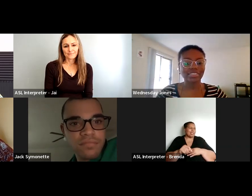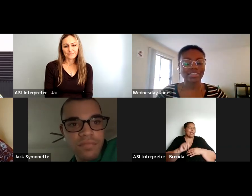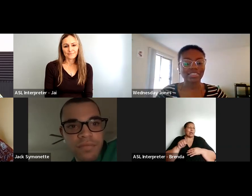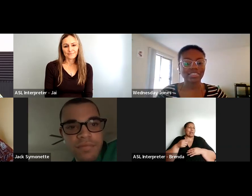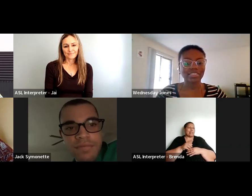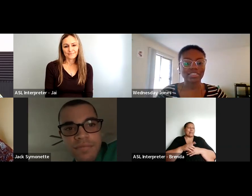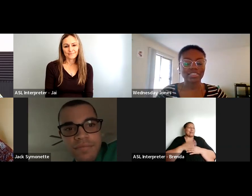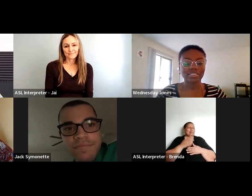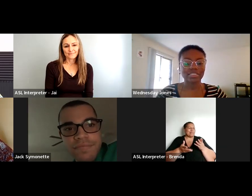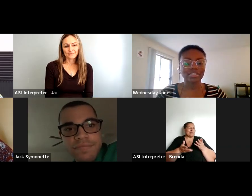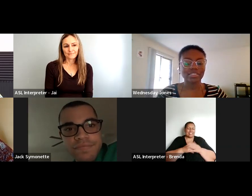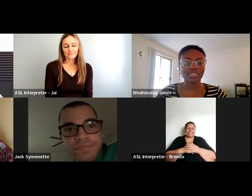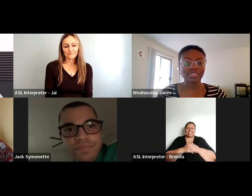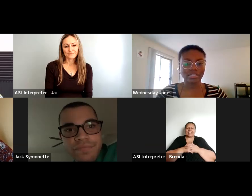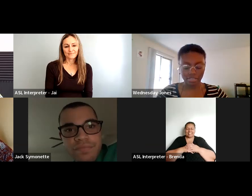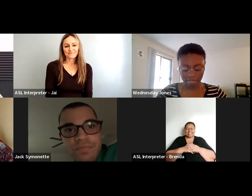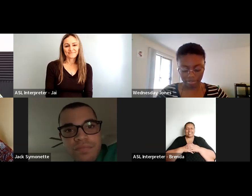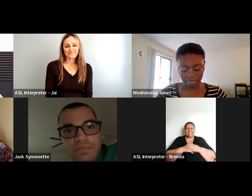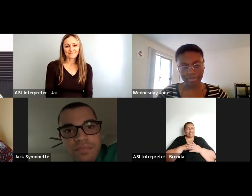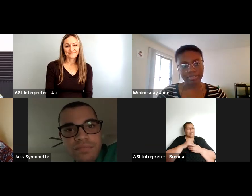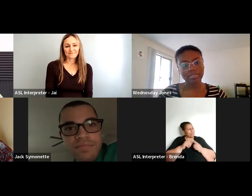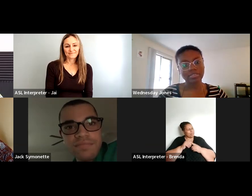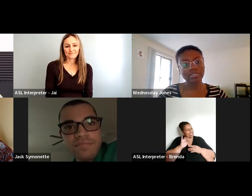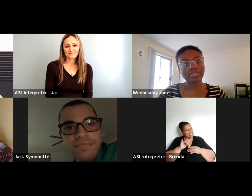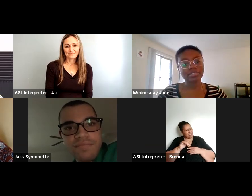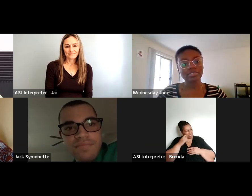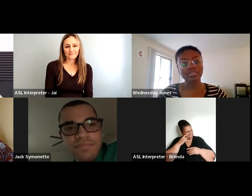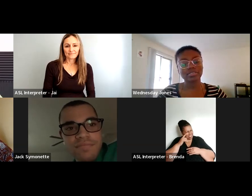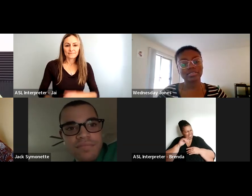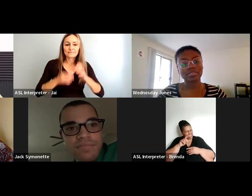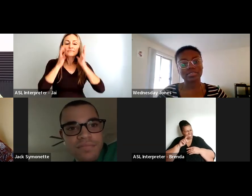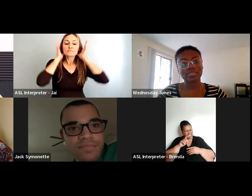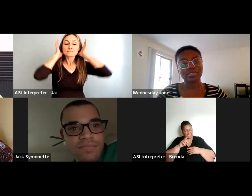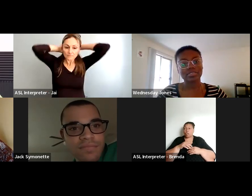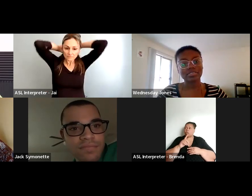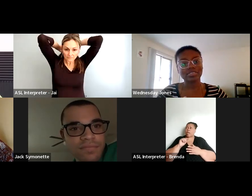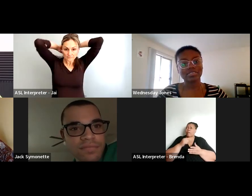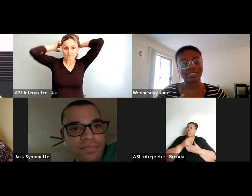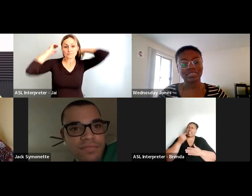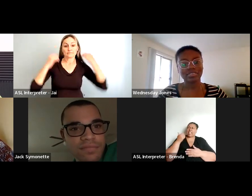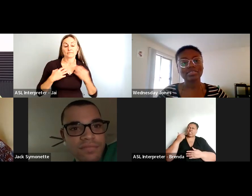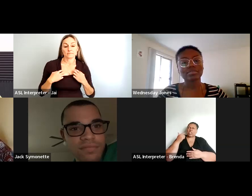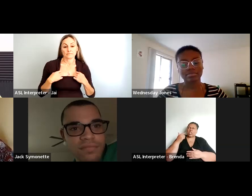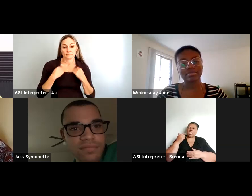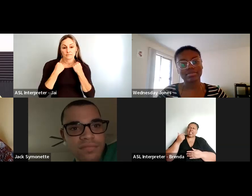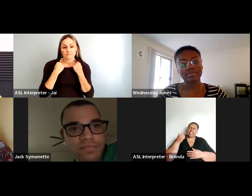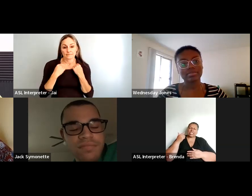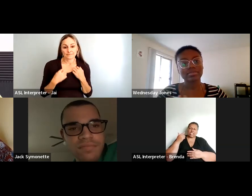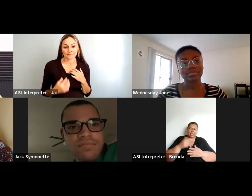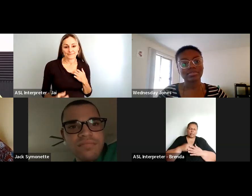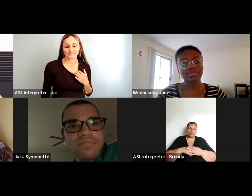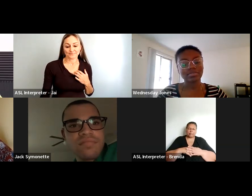But awesome. When was that, Alexis? Was that recently that you graduated? Oh, I graduated last year. Okay, that's what I thought.